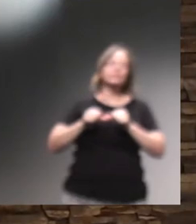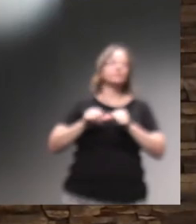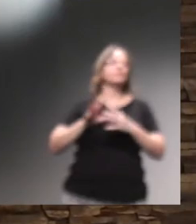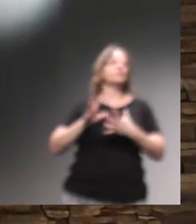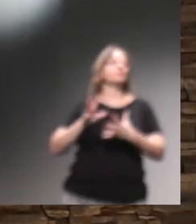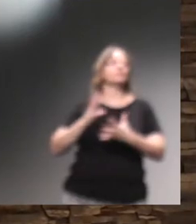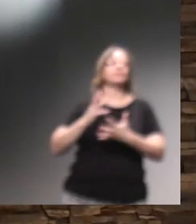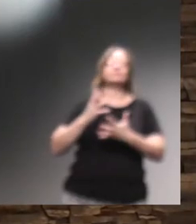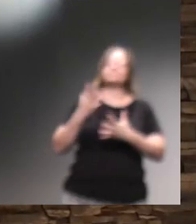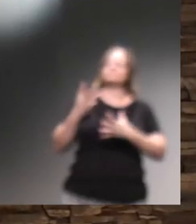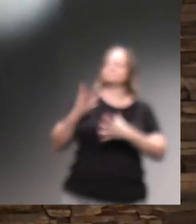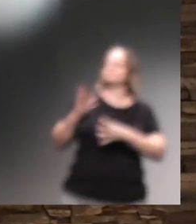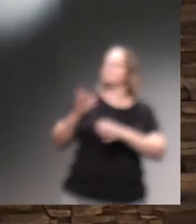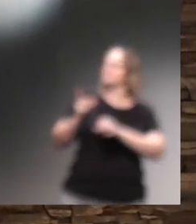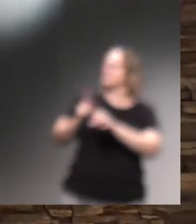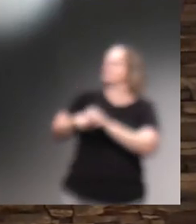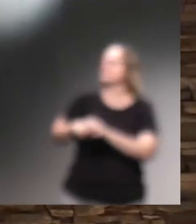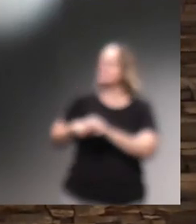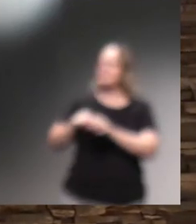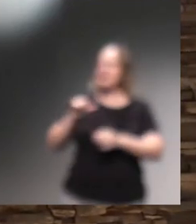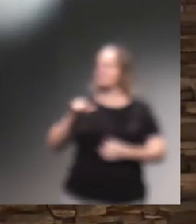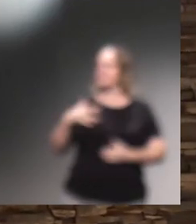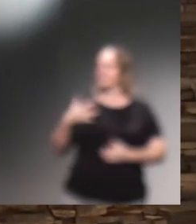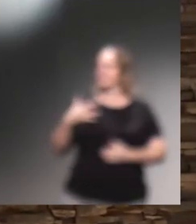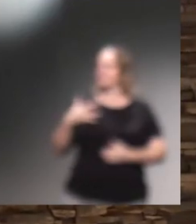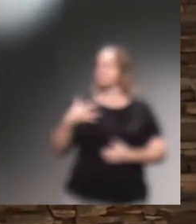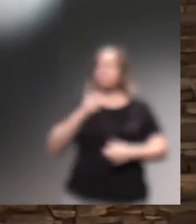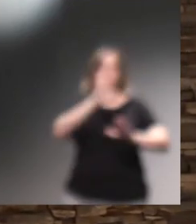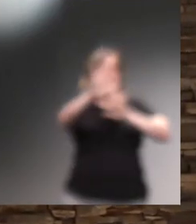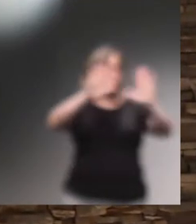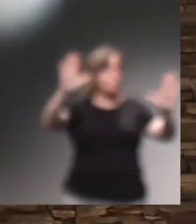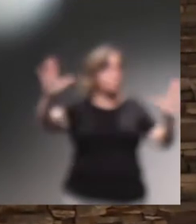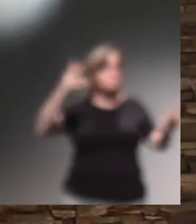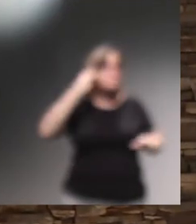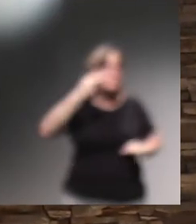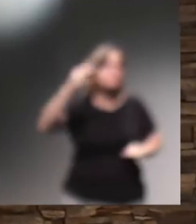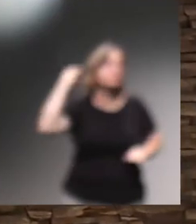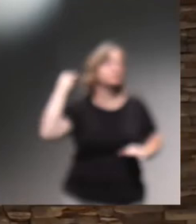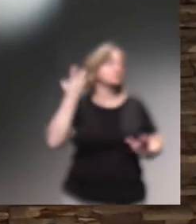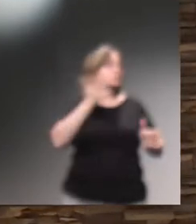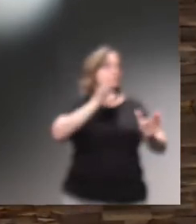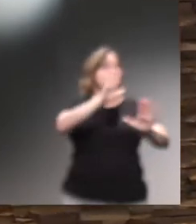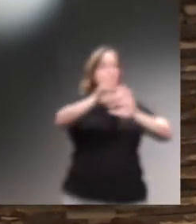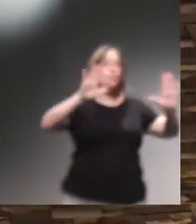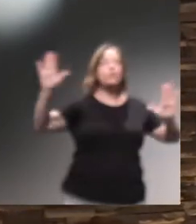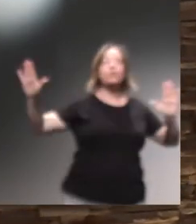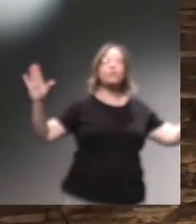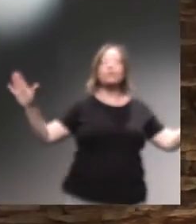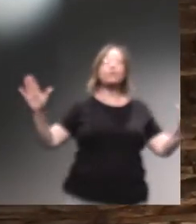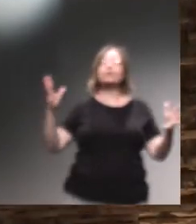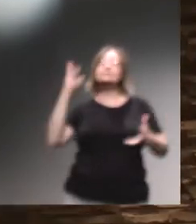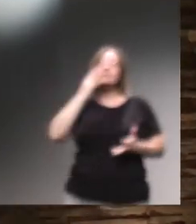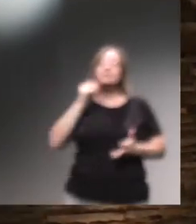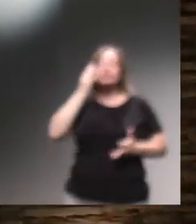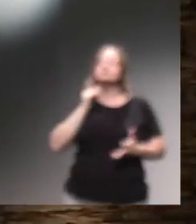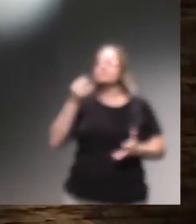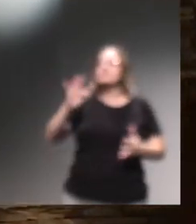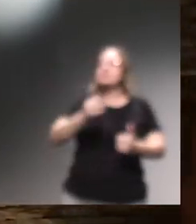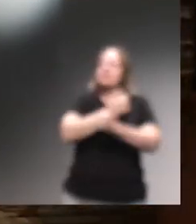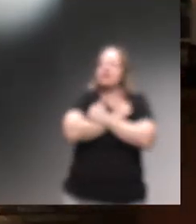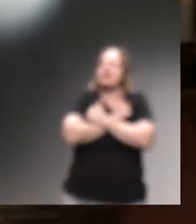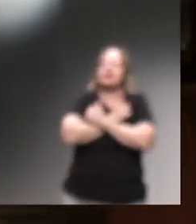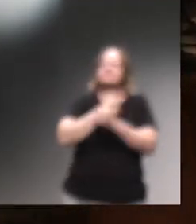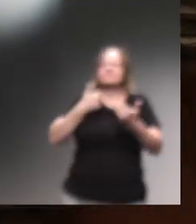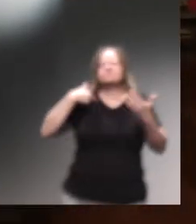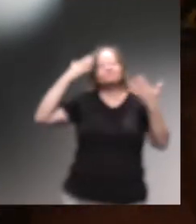Now, I don't know what your memory could look like, what that experience of love, that pure, true experience of love